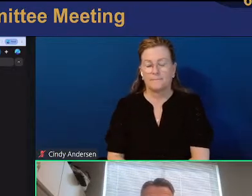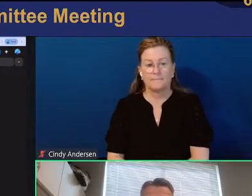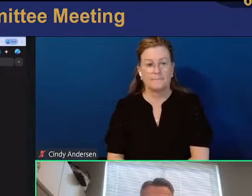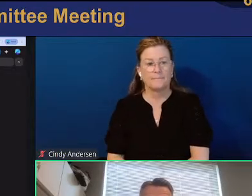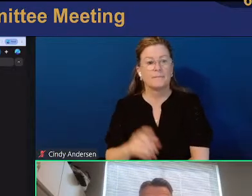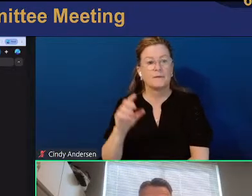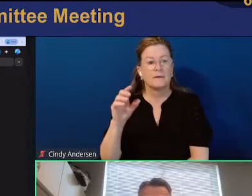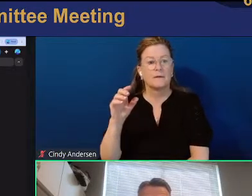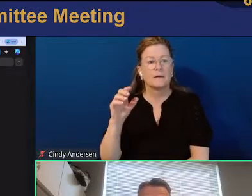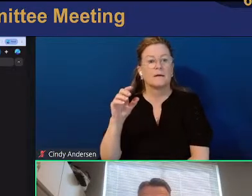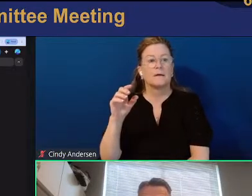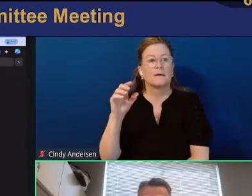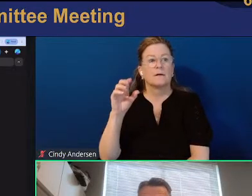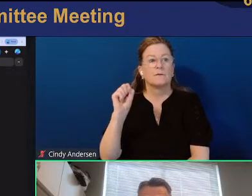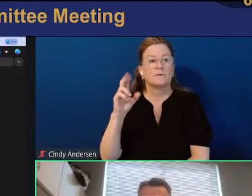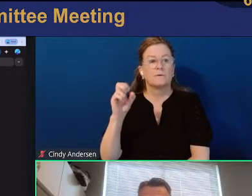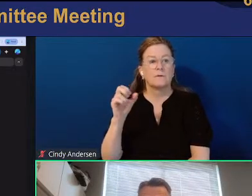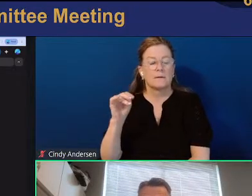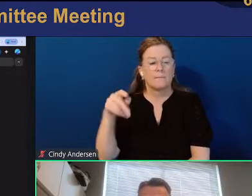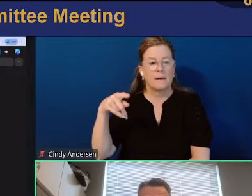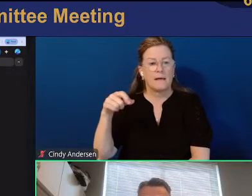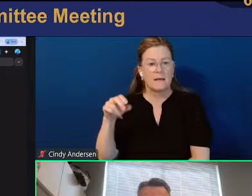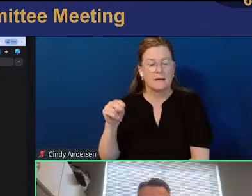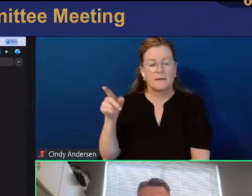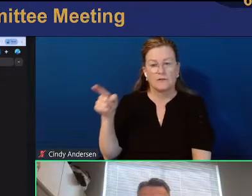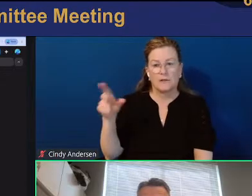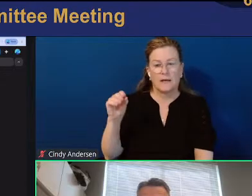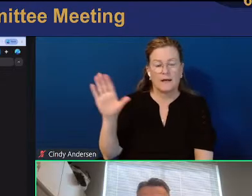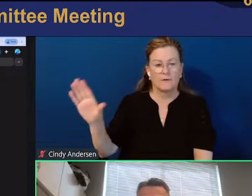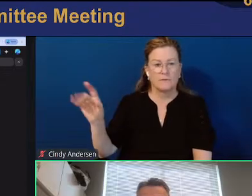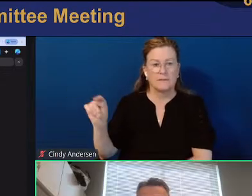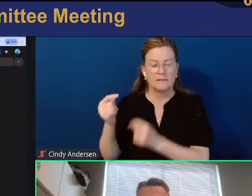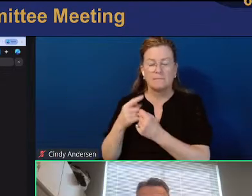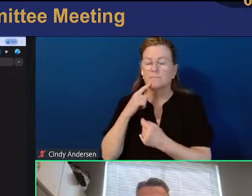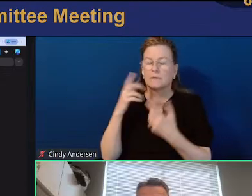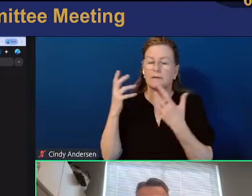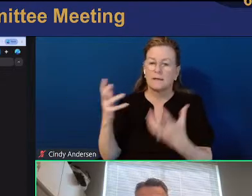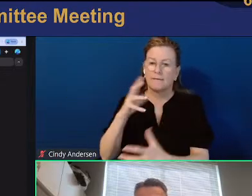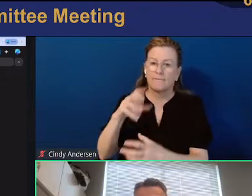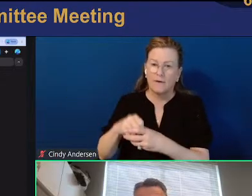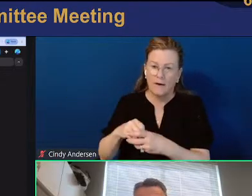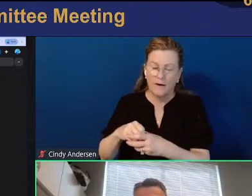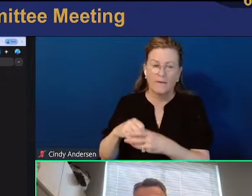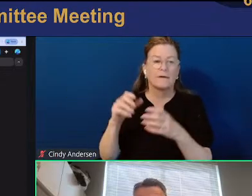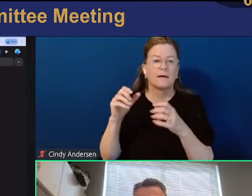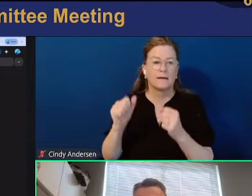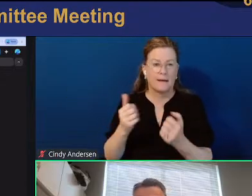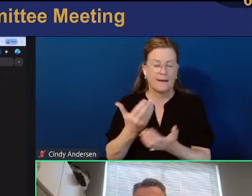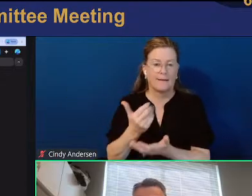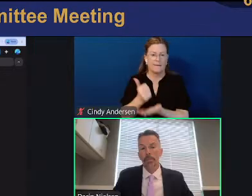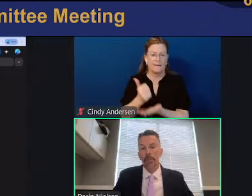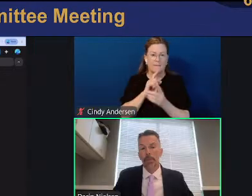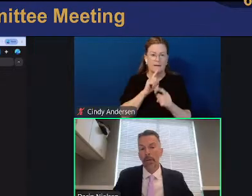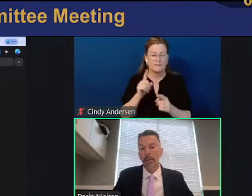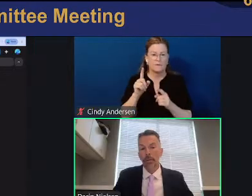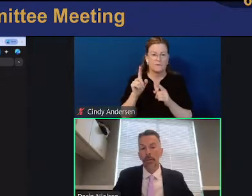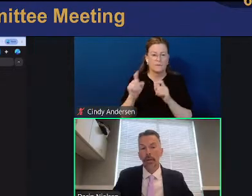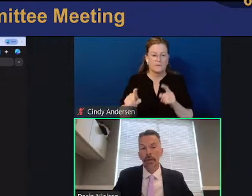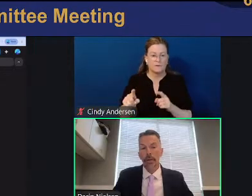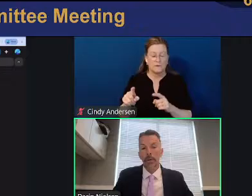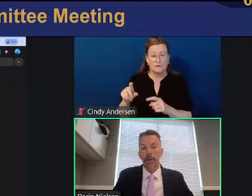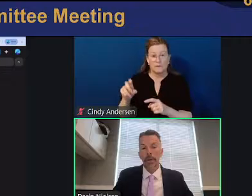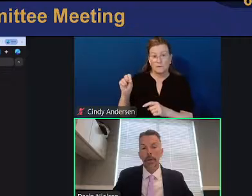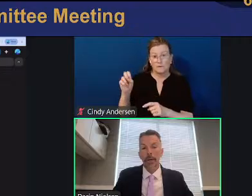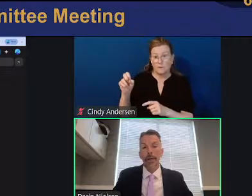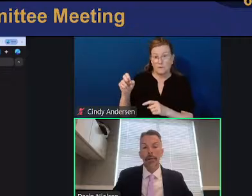Dr. Susan Patton also, her and her team are heavily involved in this and can address questions. And also, Susan, I'll pause and see if you